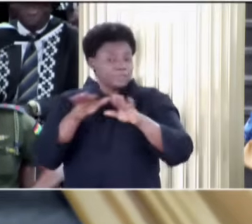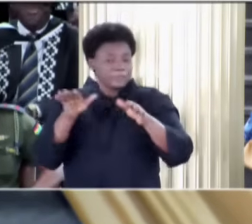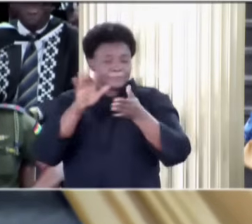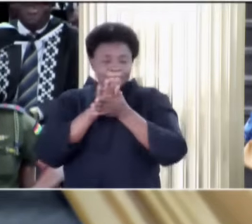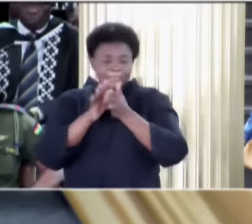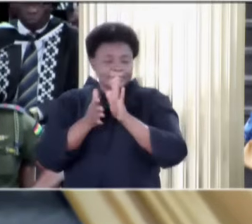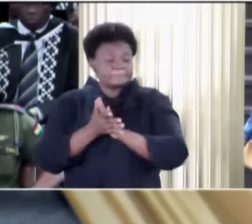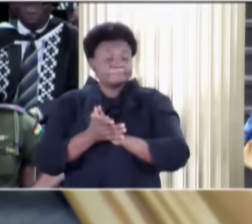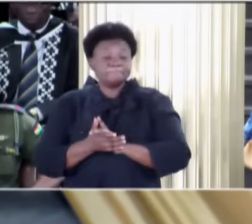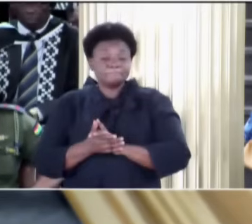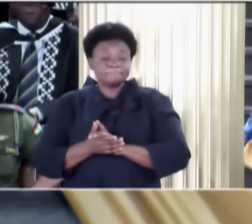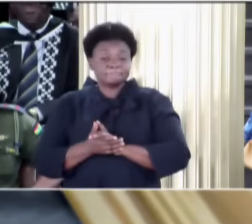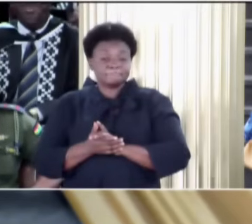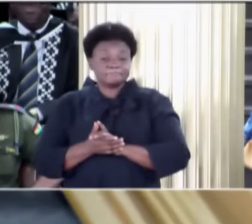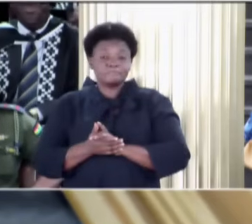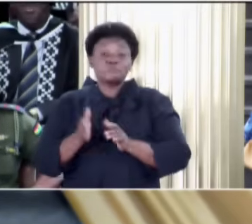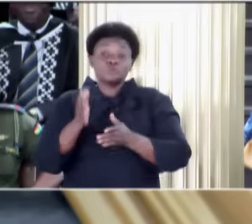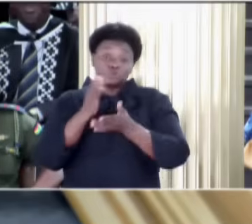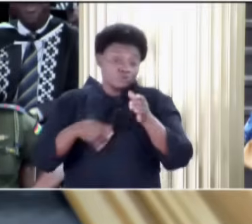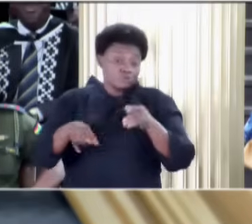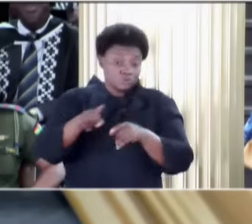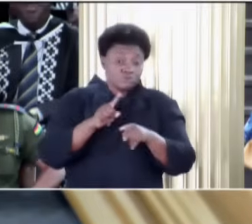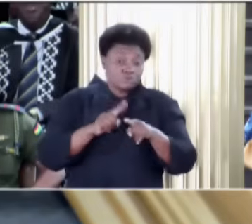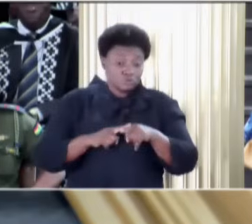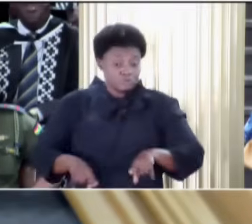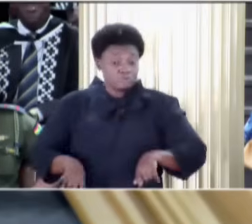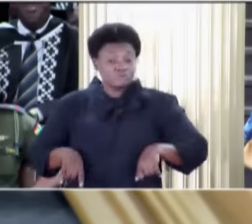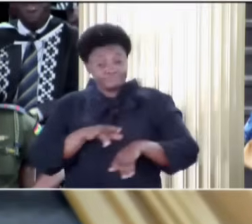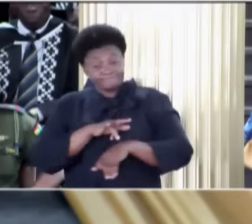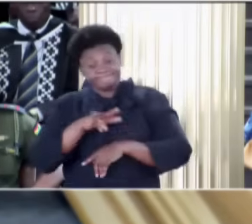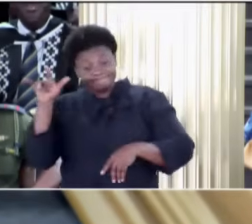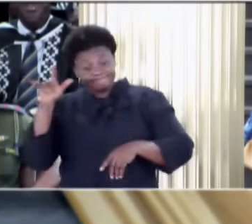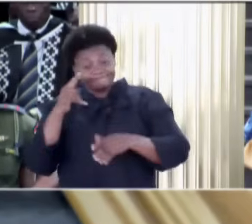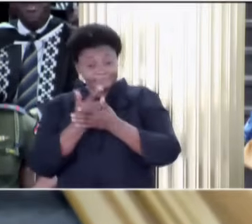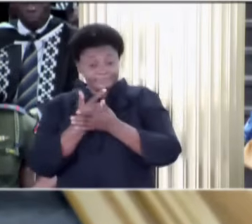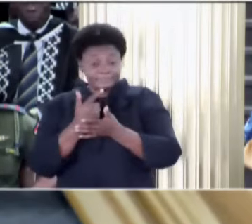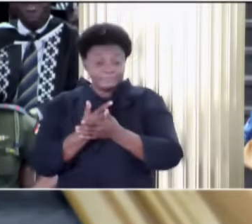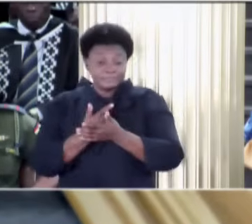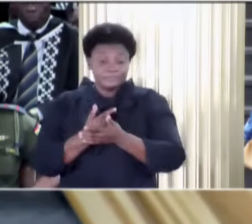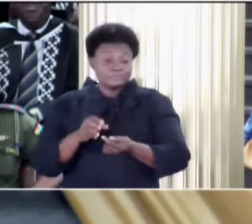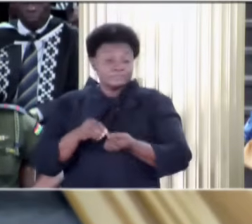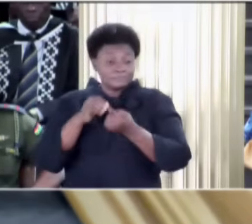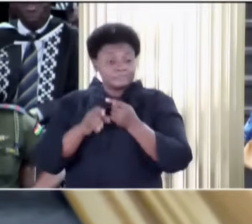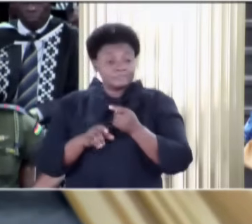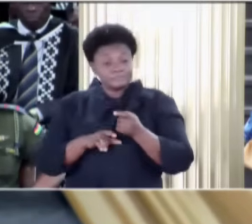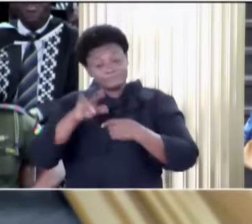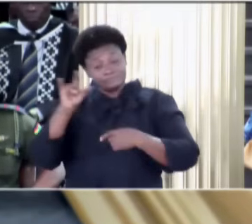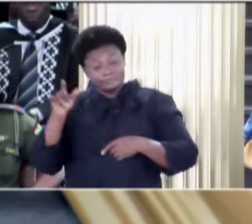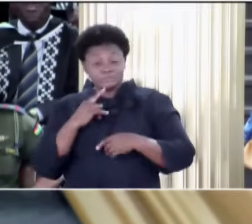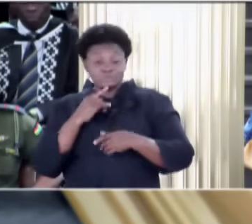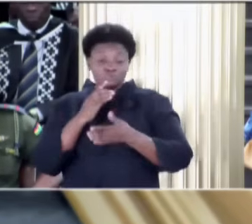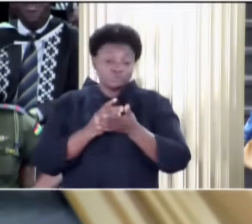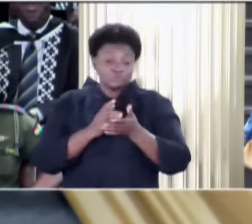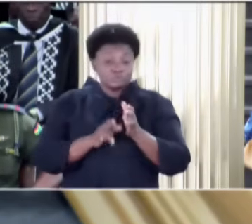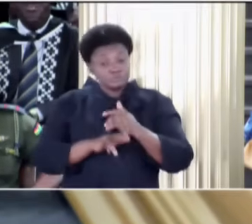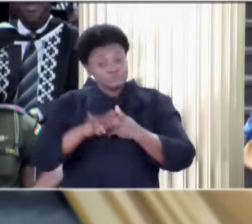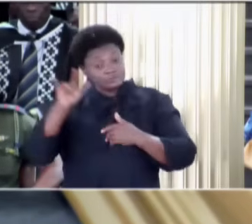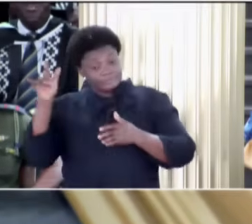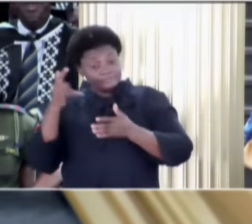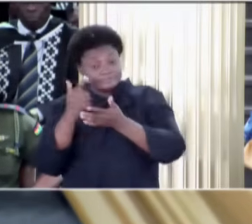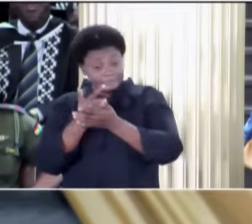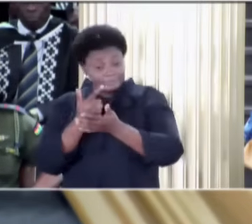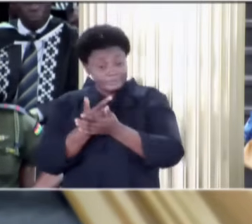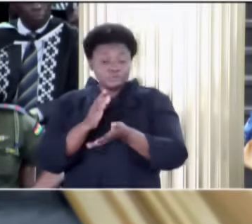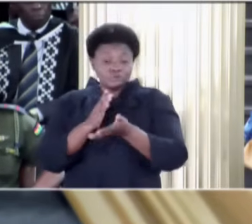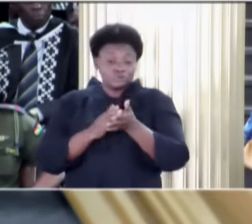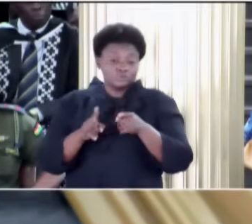that. And some of you will leave Ghana, especially the Ghanaians, I'm speaking to you. Some of you will leave Ghana and some